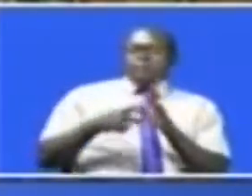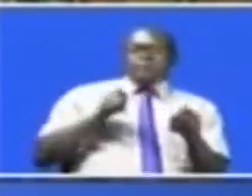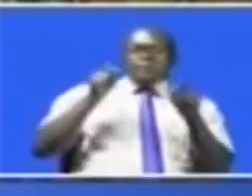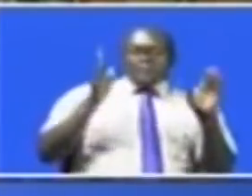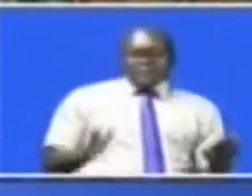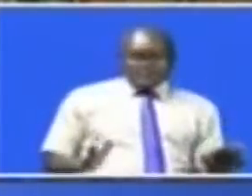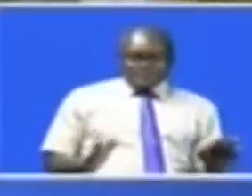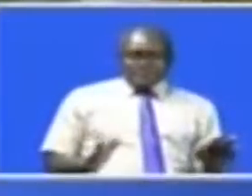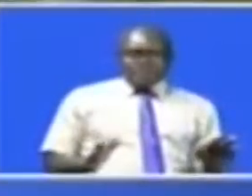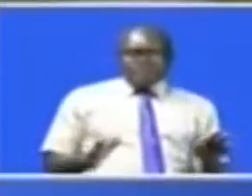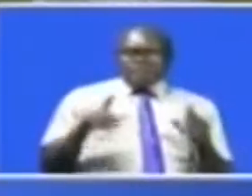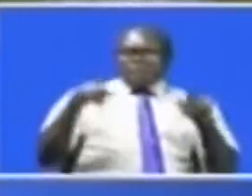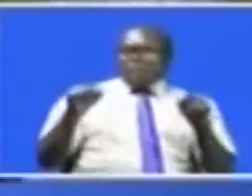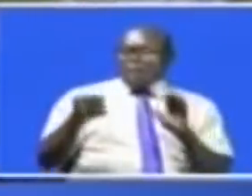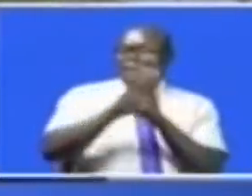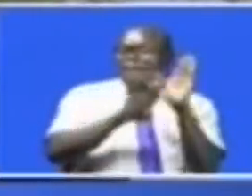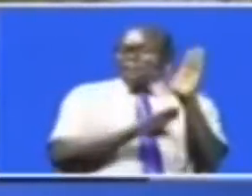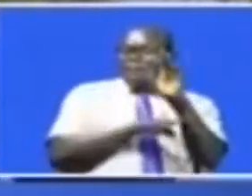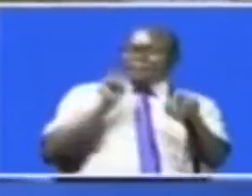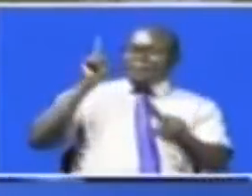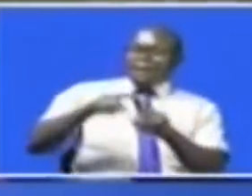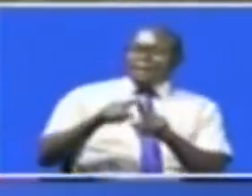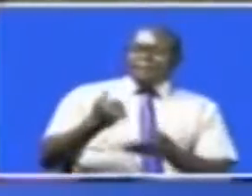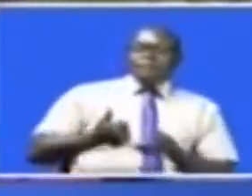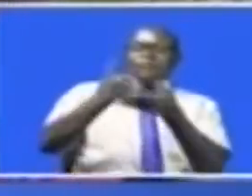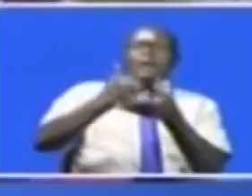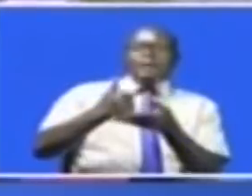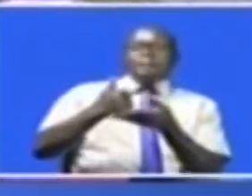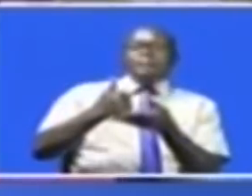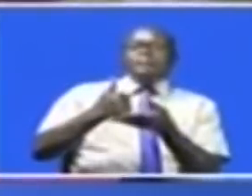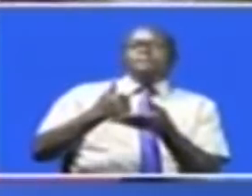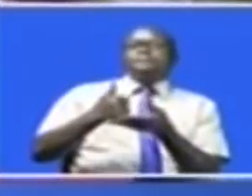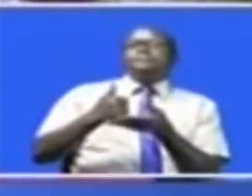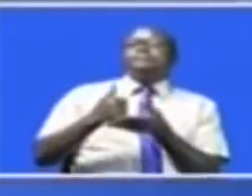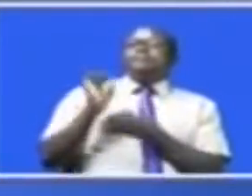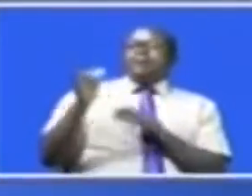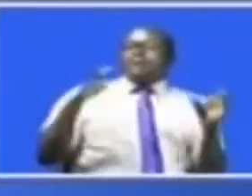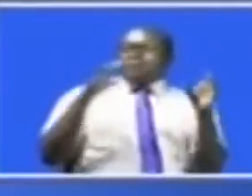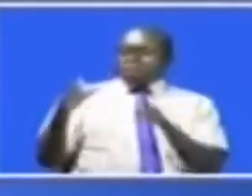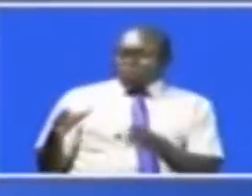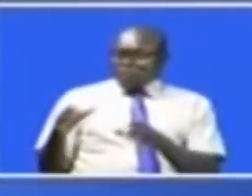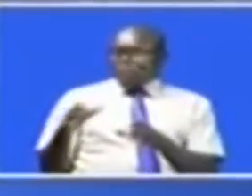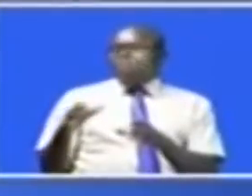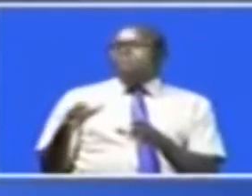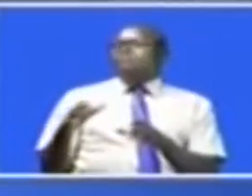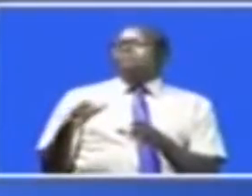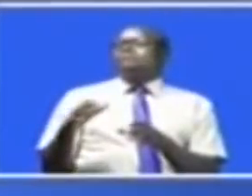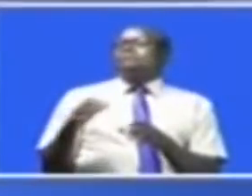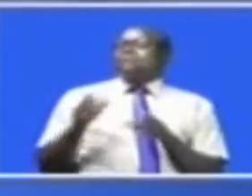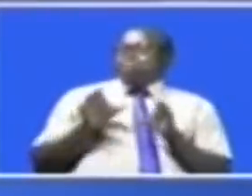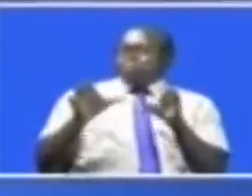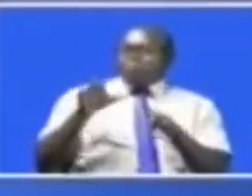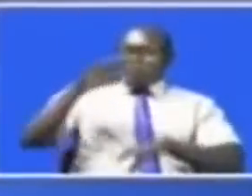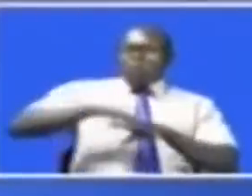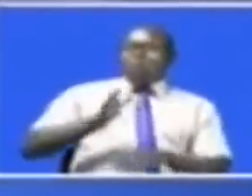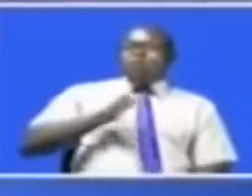Pathfinder International, says the program is aimed at relieving the environmental pressure that communities along the shores exert on the